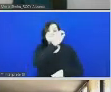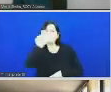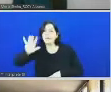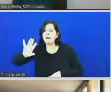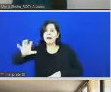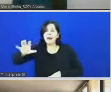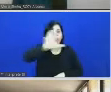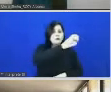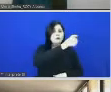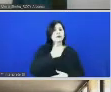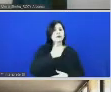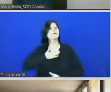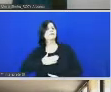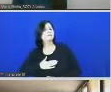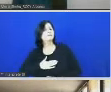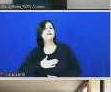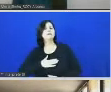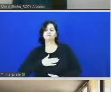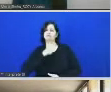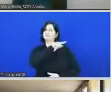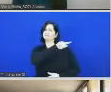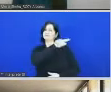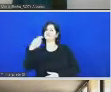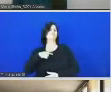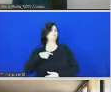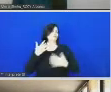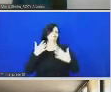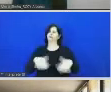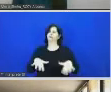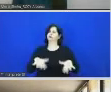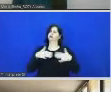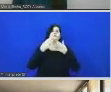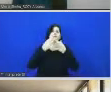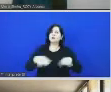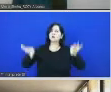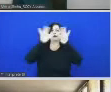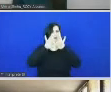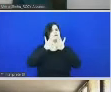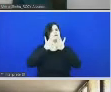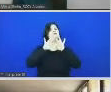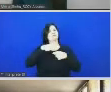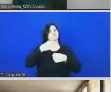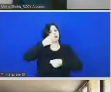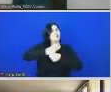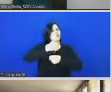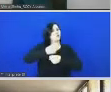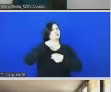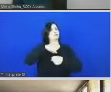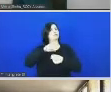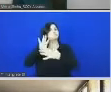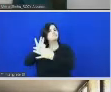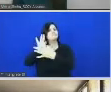work. So I'm conscious of time, and I know that we want to have some time for robust discussion with